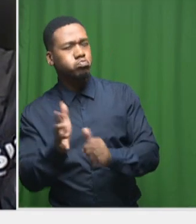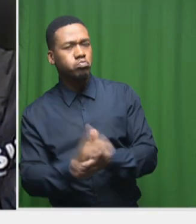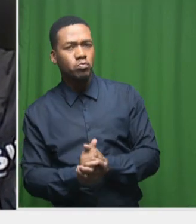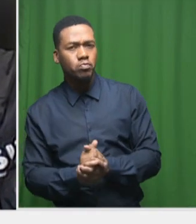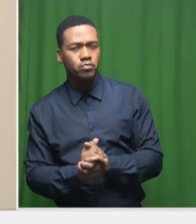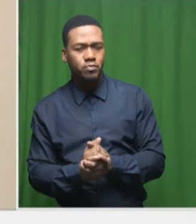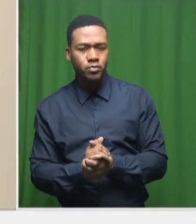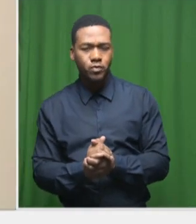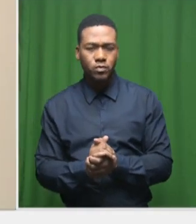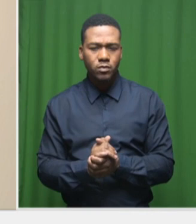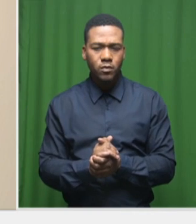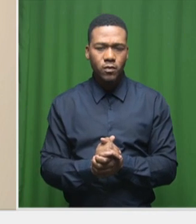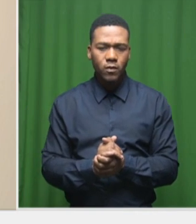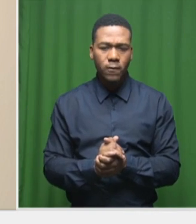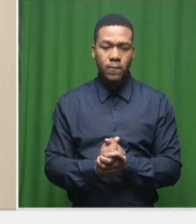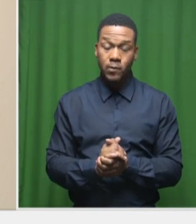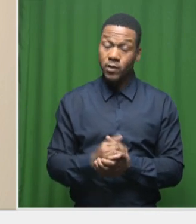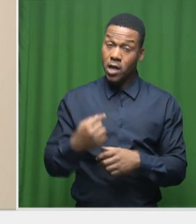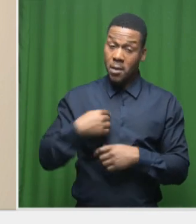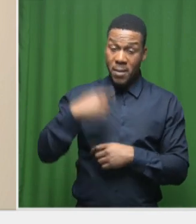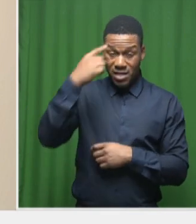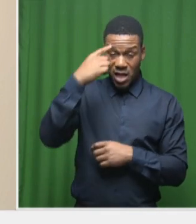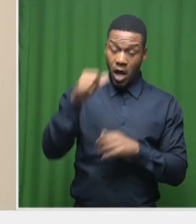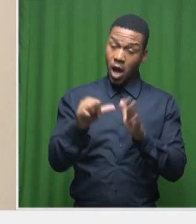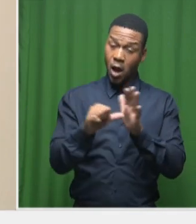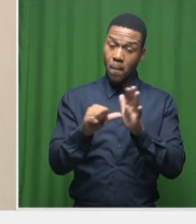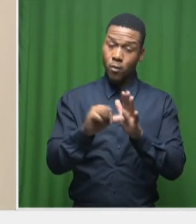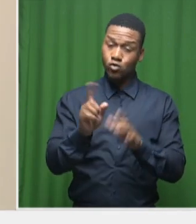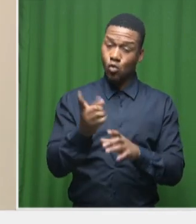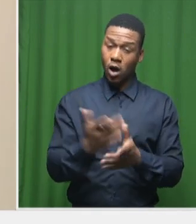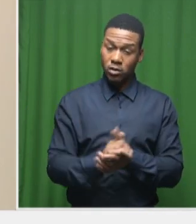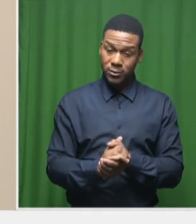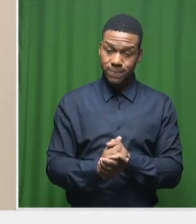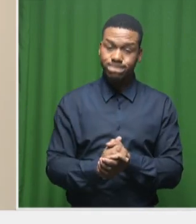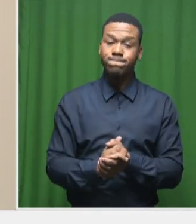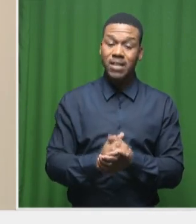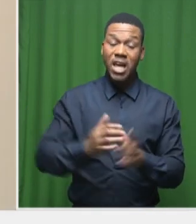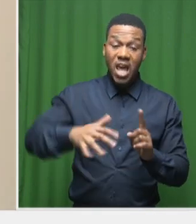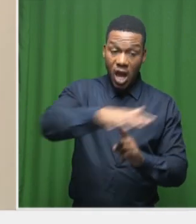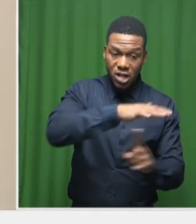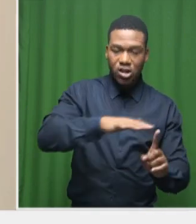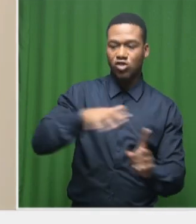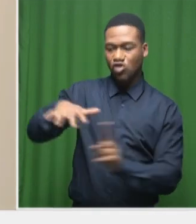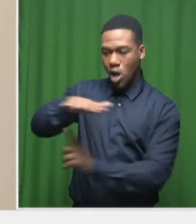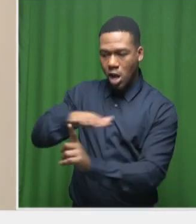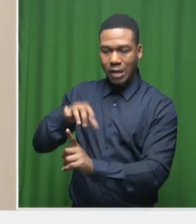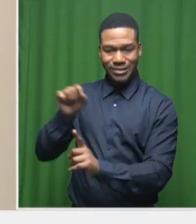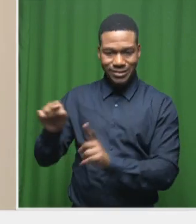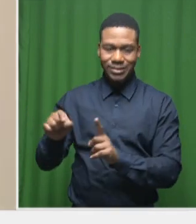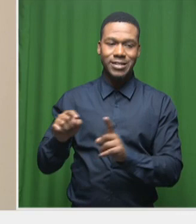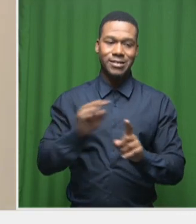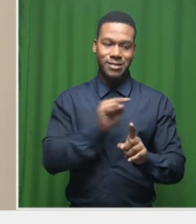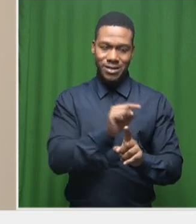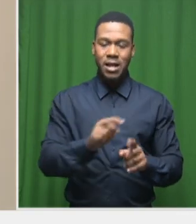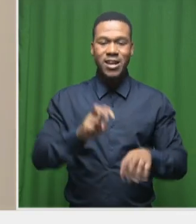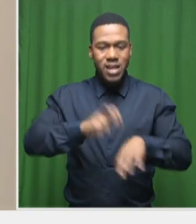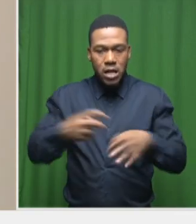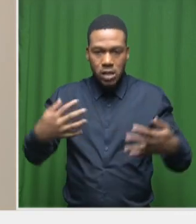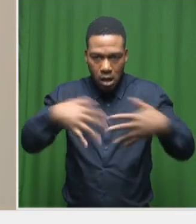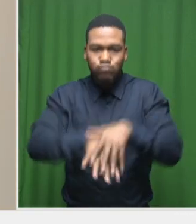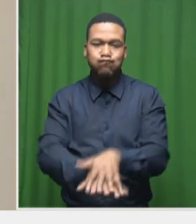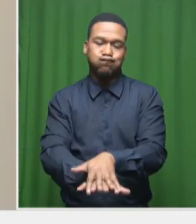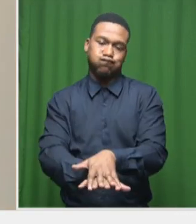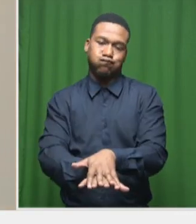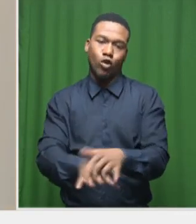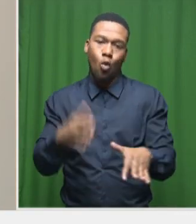I think what's important, Leanne, is the industries need to collaborate. We need to collaborate. We need to work together in